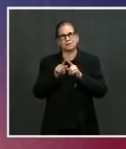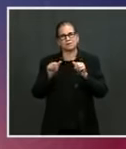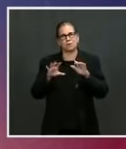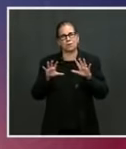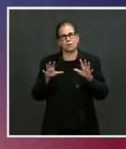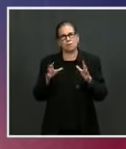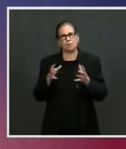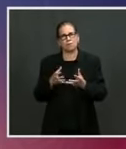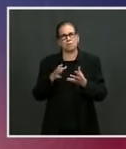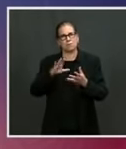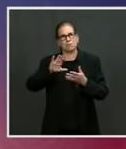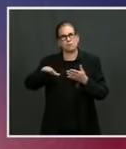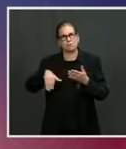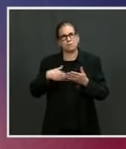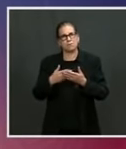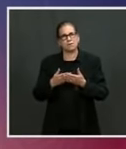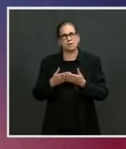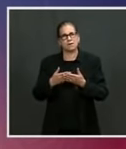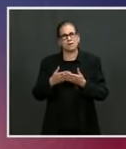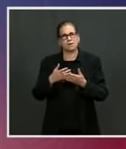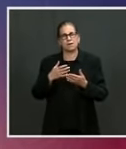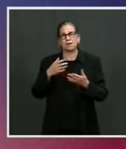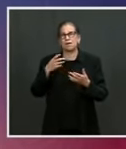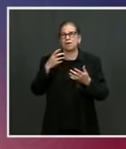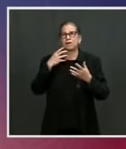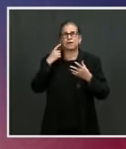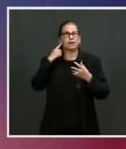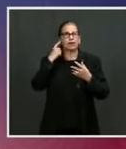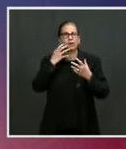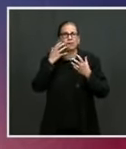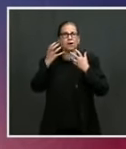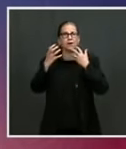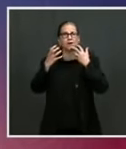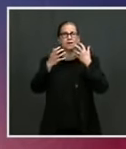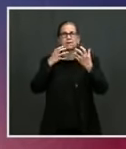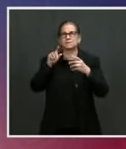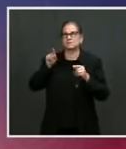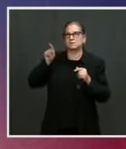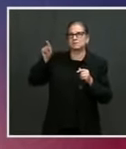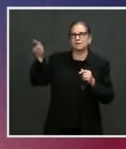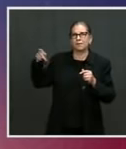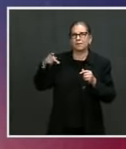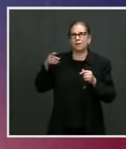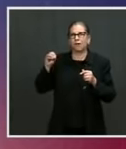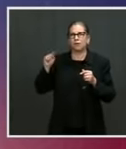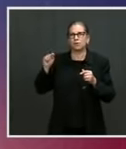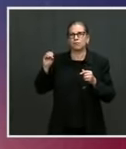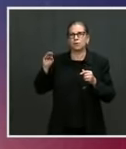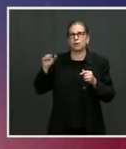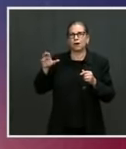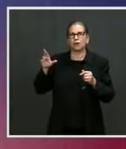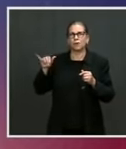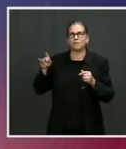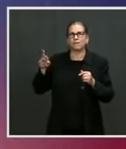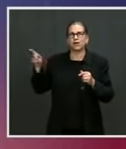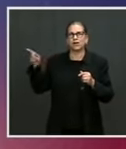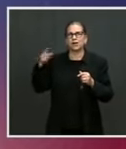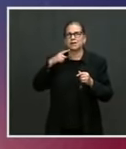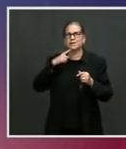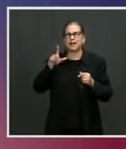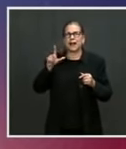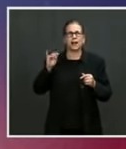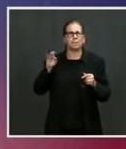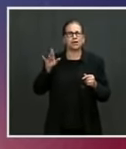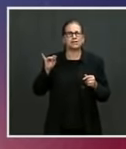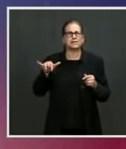in the Capitol, resonates even now. He stood on the floor and he said, "Liberty and union, now and